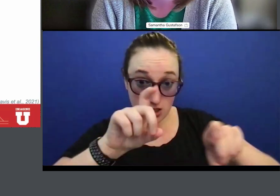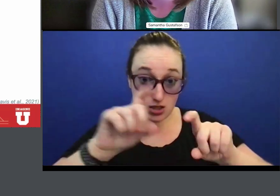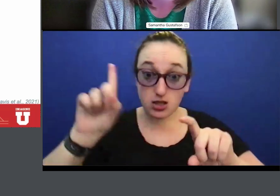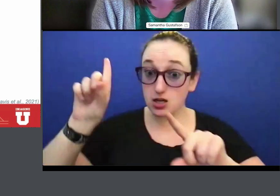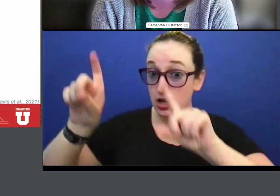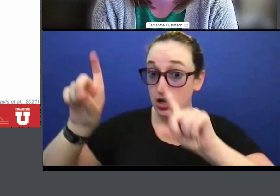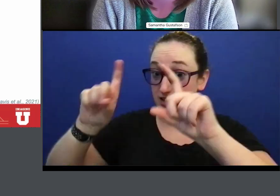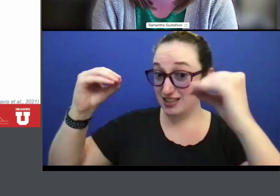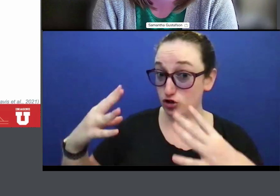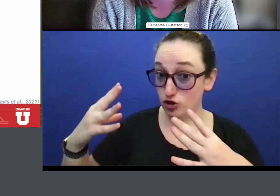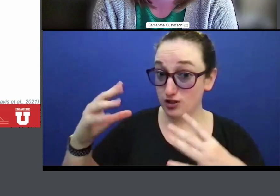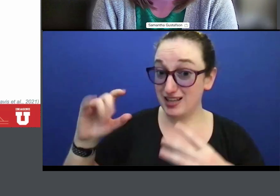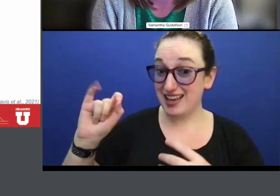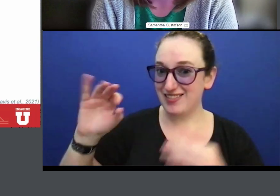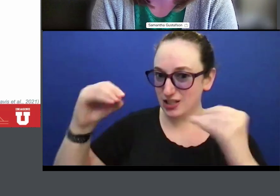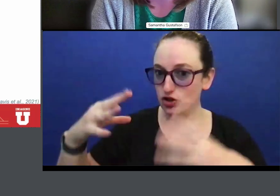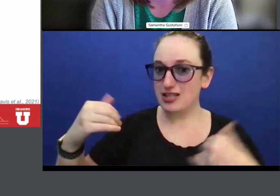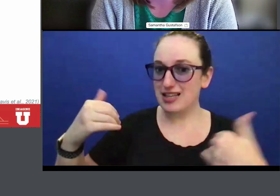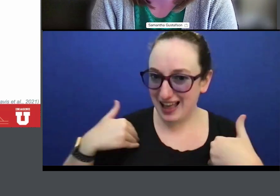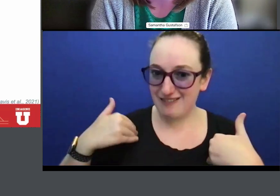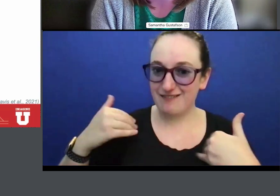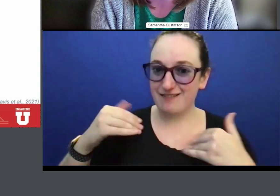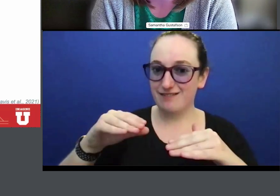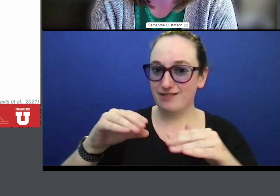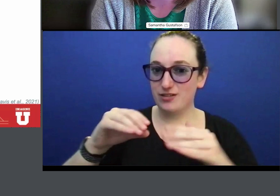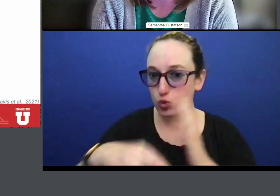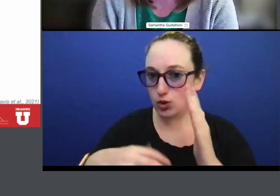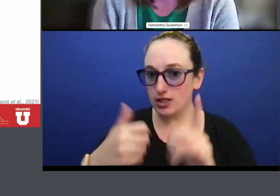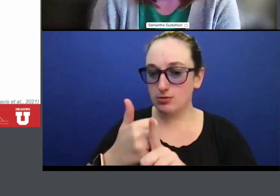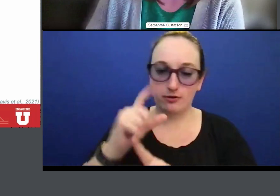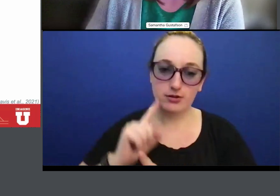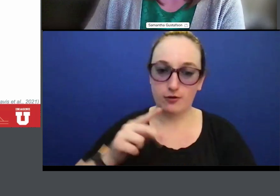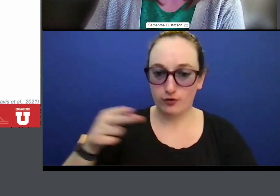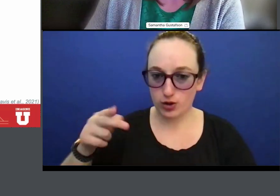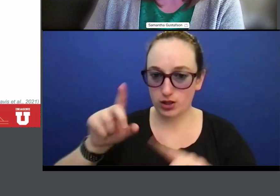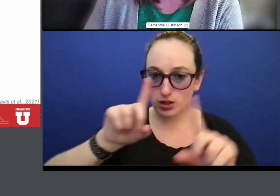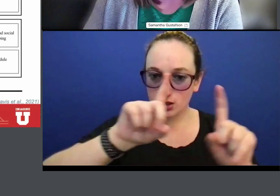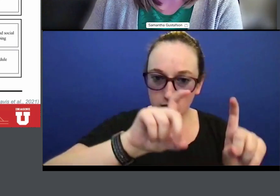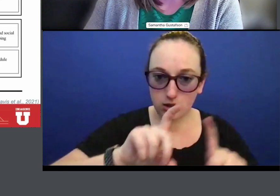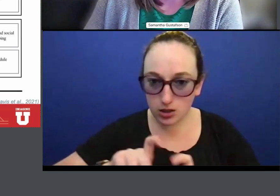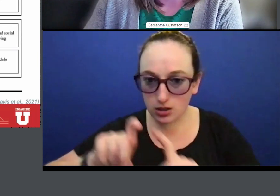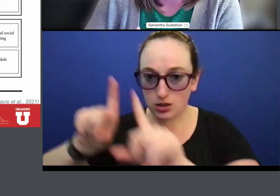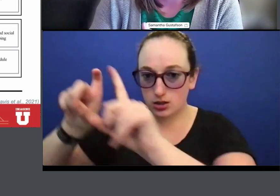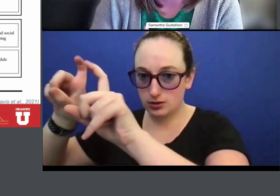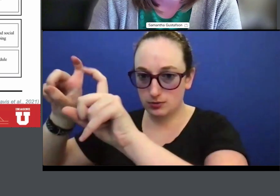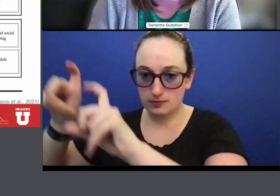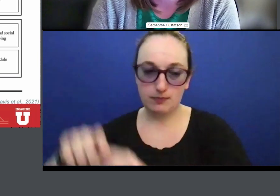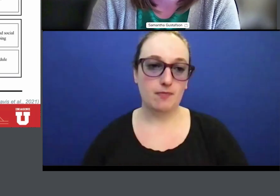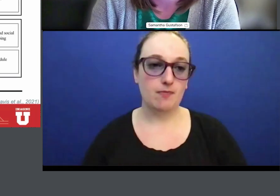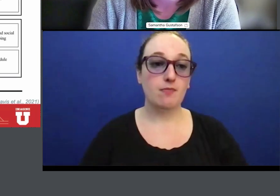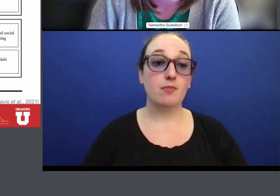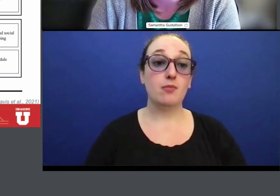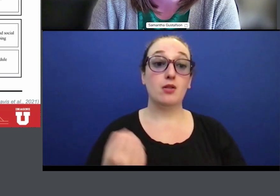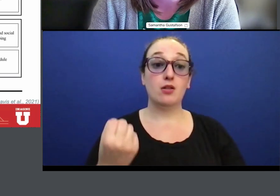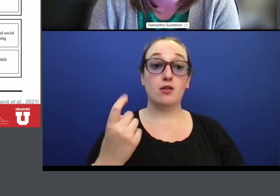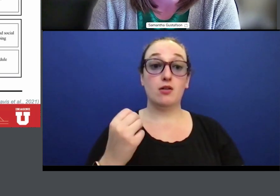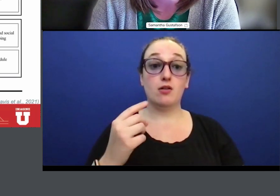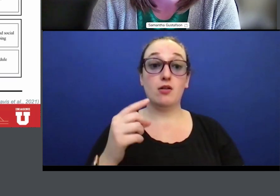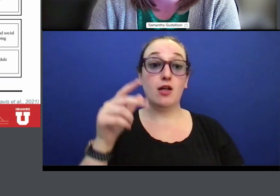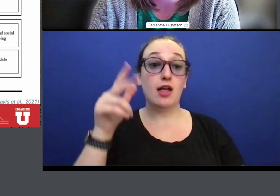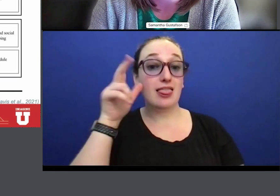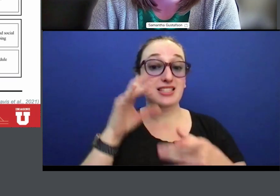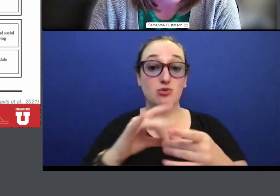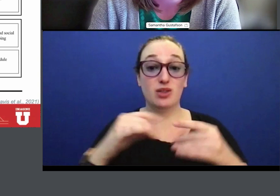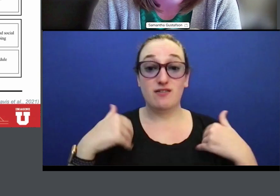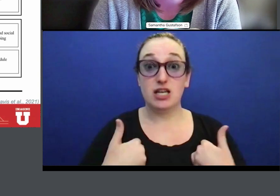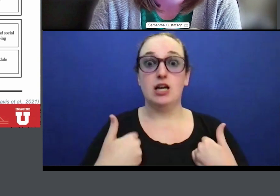school professionals who work with children in this group. And it turns out the listening related fatigue is very